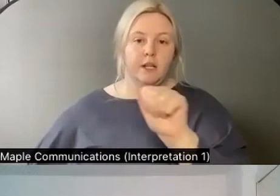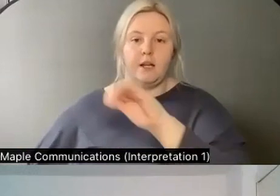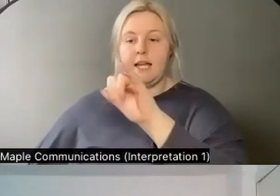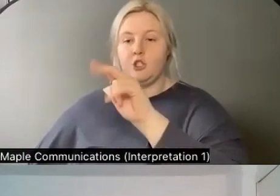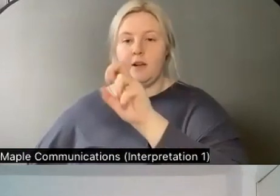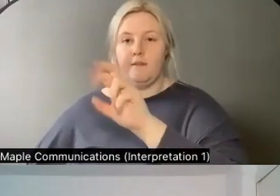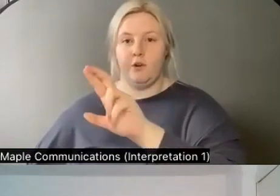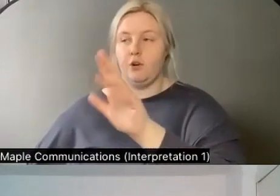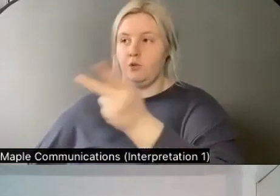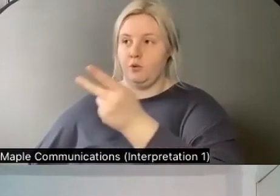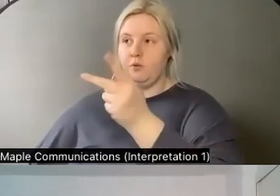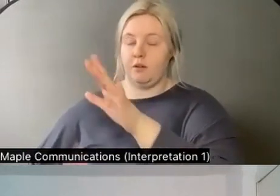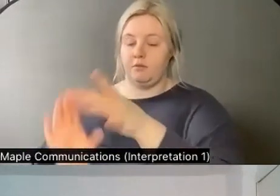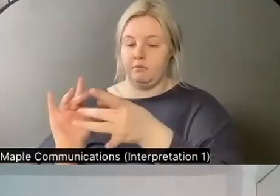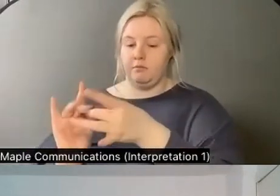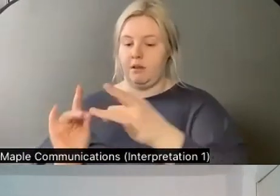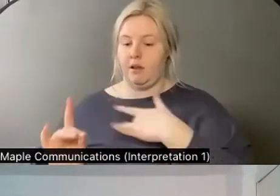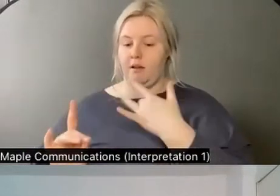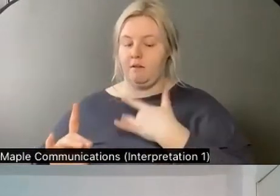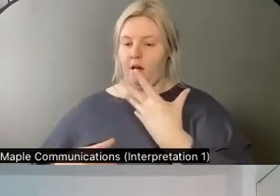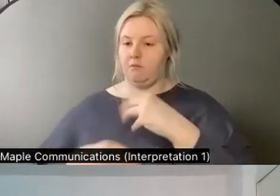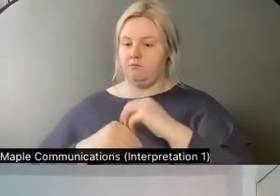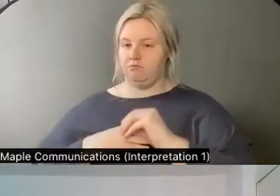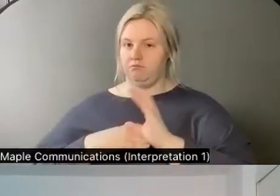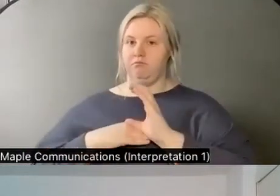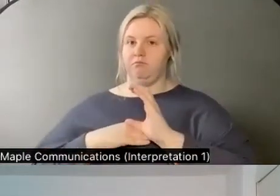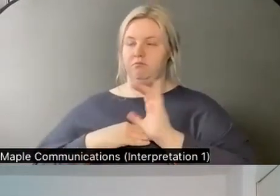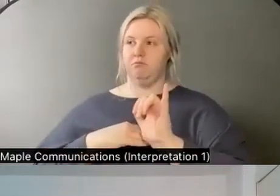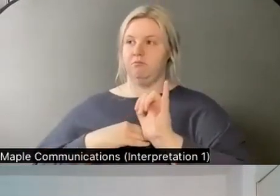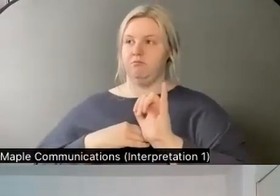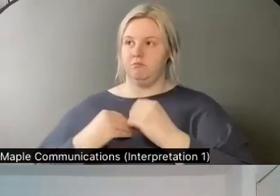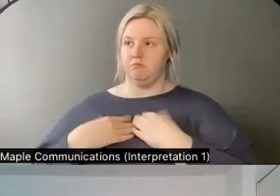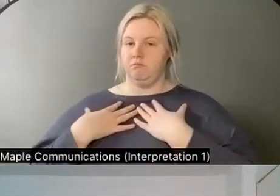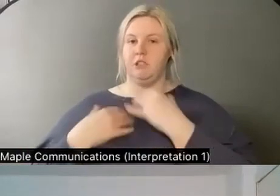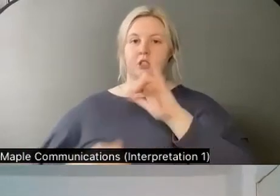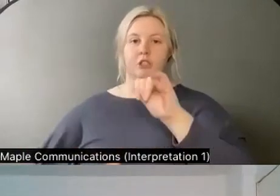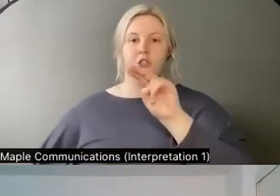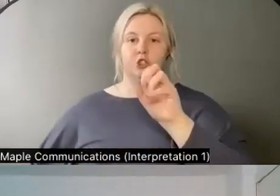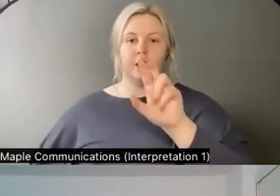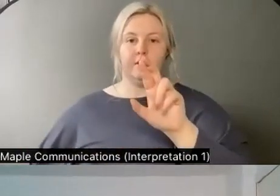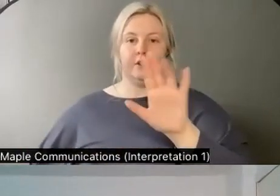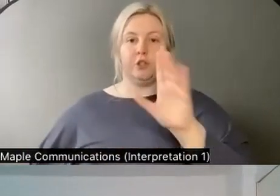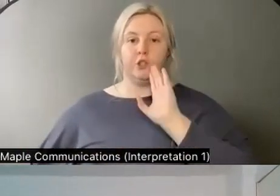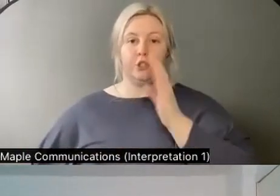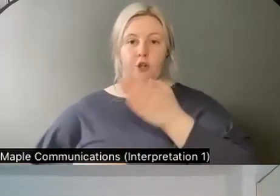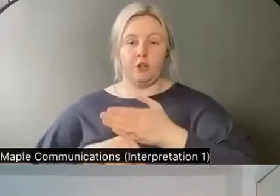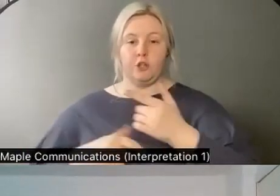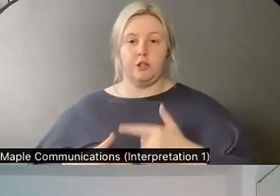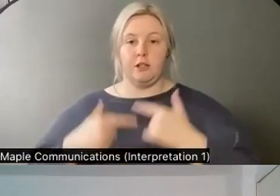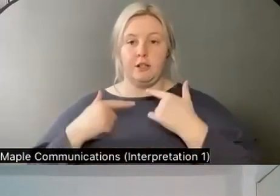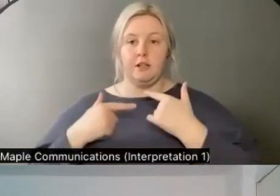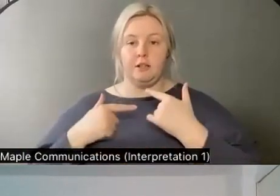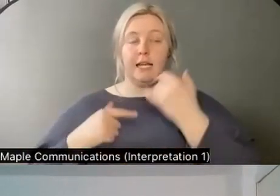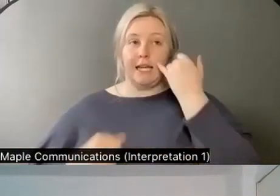me. Jennifer's daughter lived in my community and came to hospital next week. I'd be the